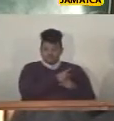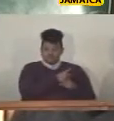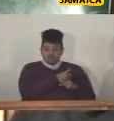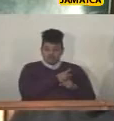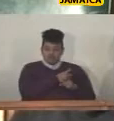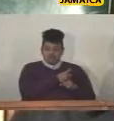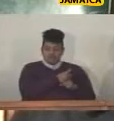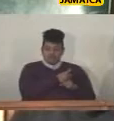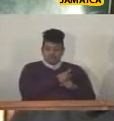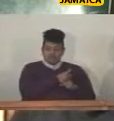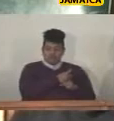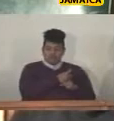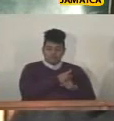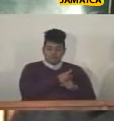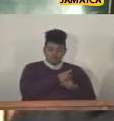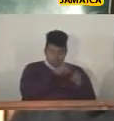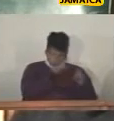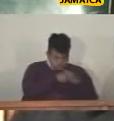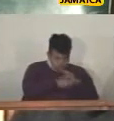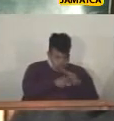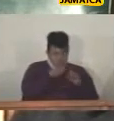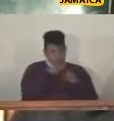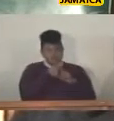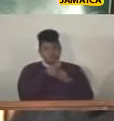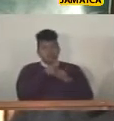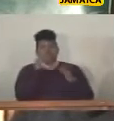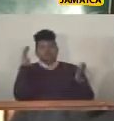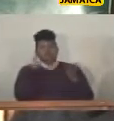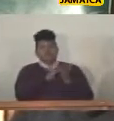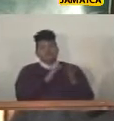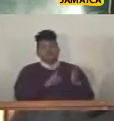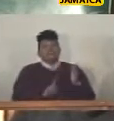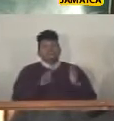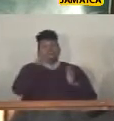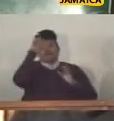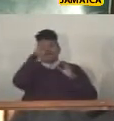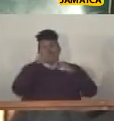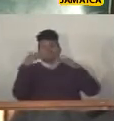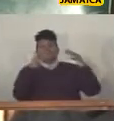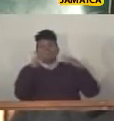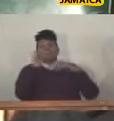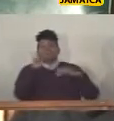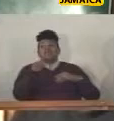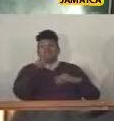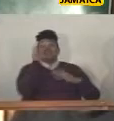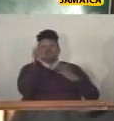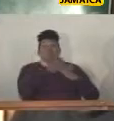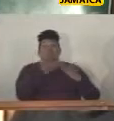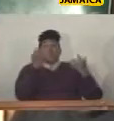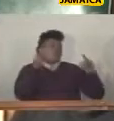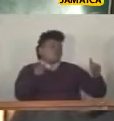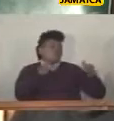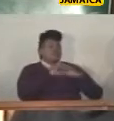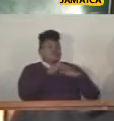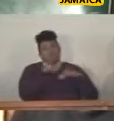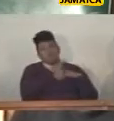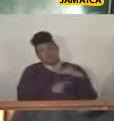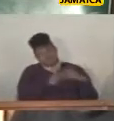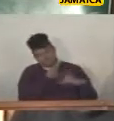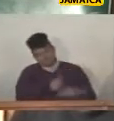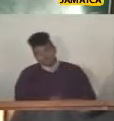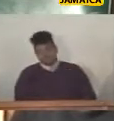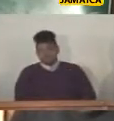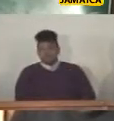found. Wanted men have been found who have fled and then been brought to justice since.